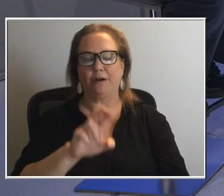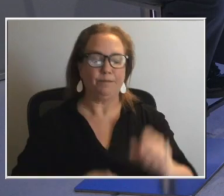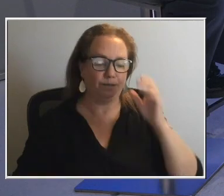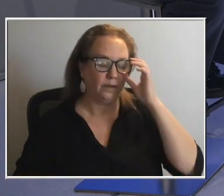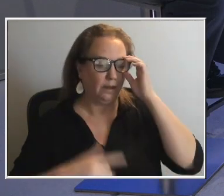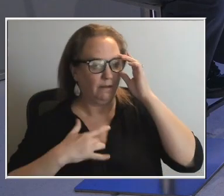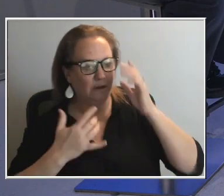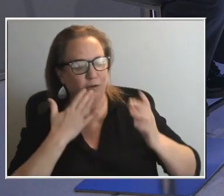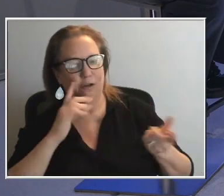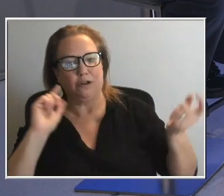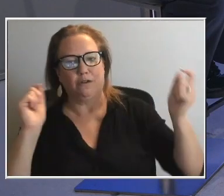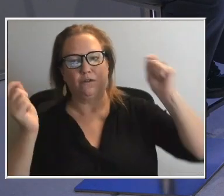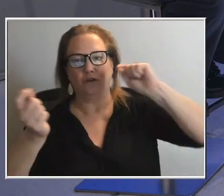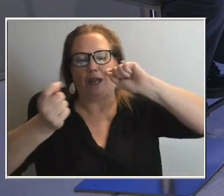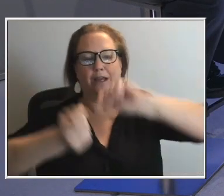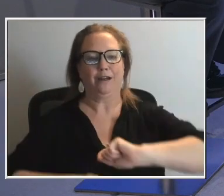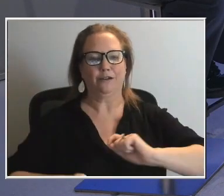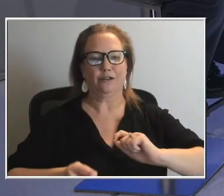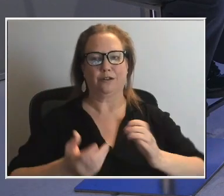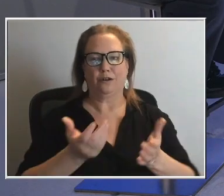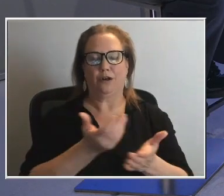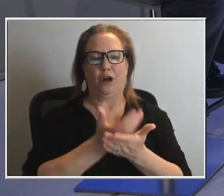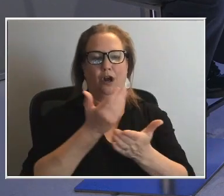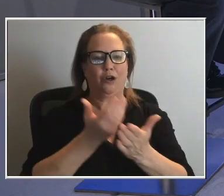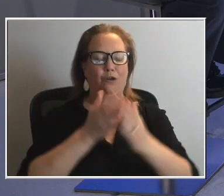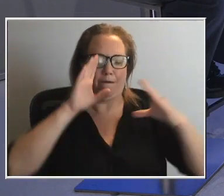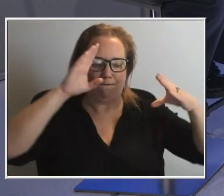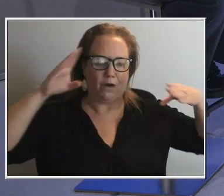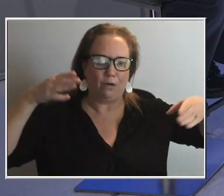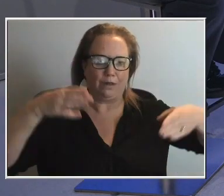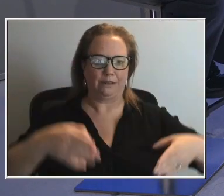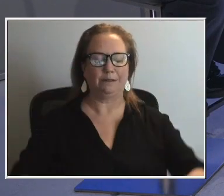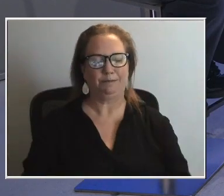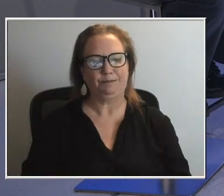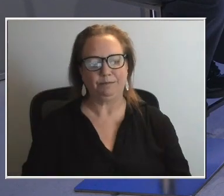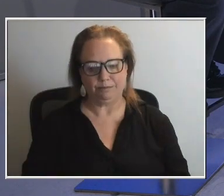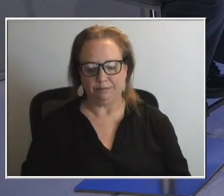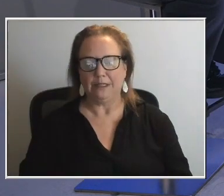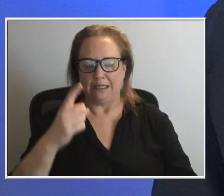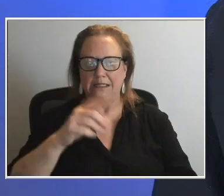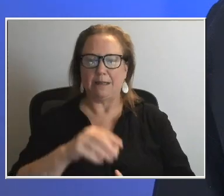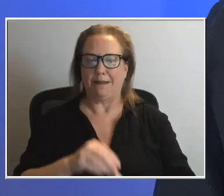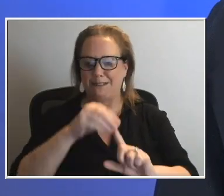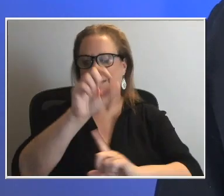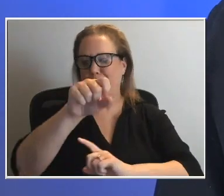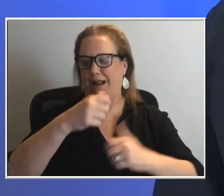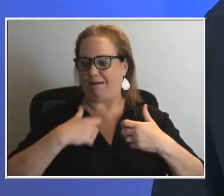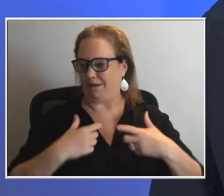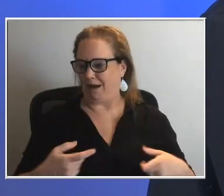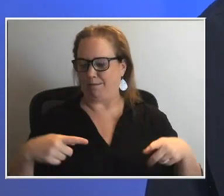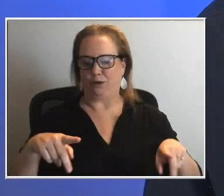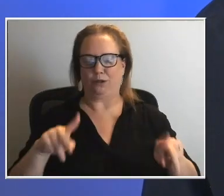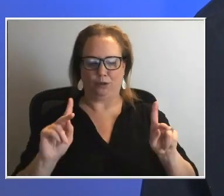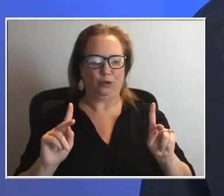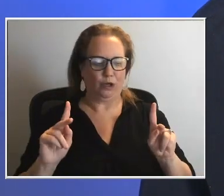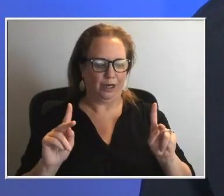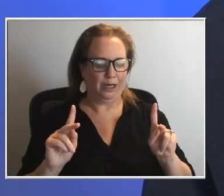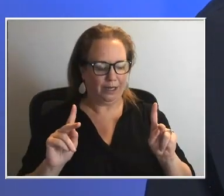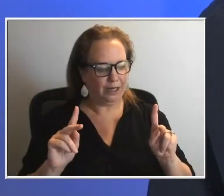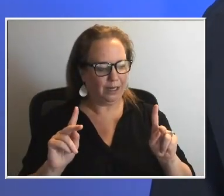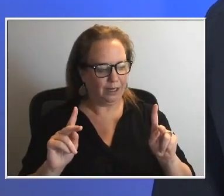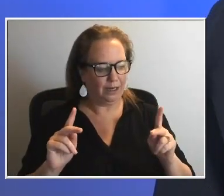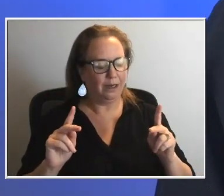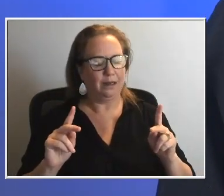this into a whole new focus. It's something special to be able to have that opportunity to be able to bounce